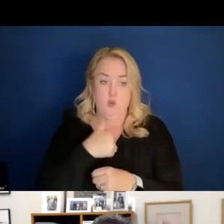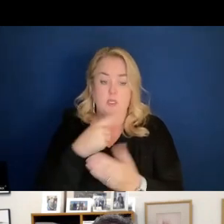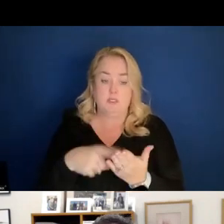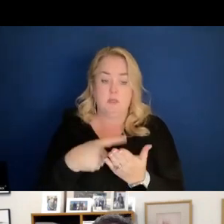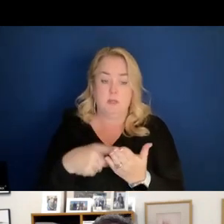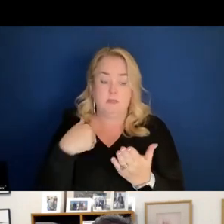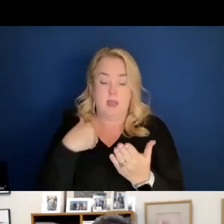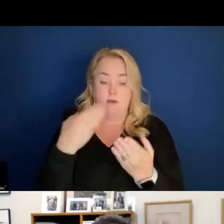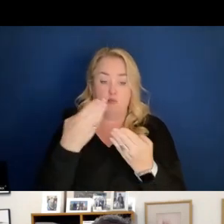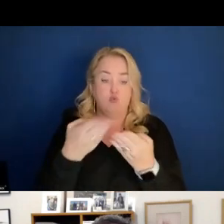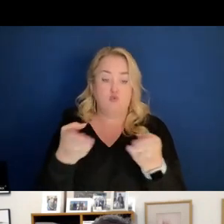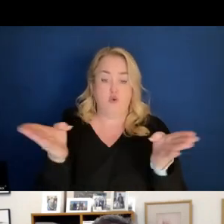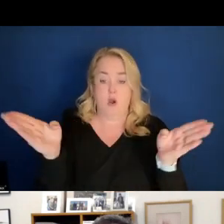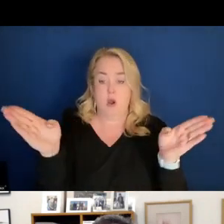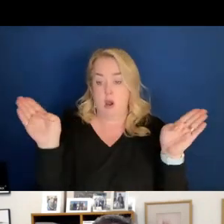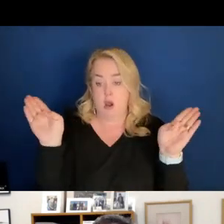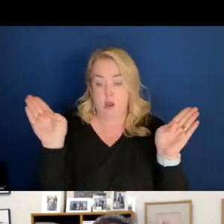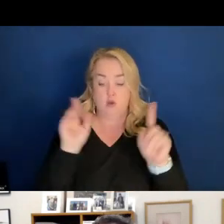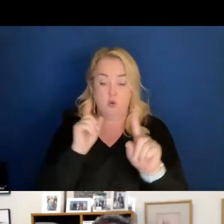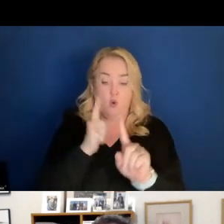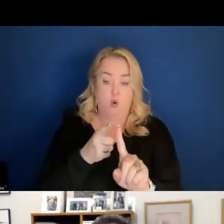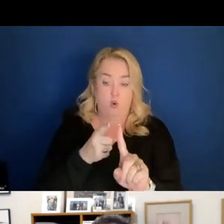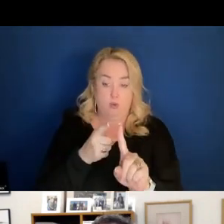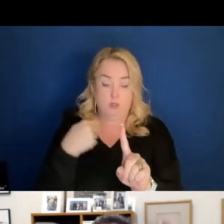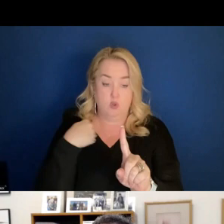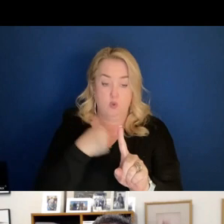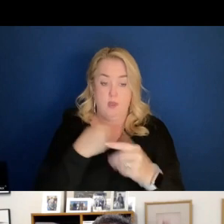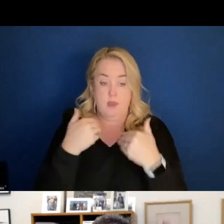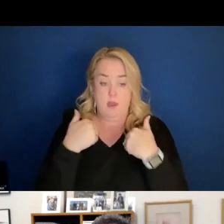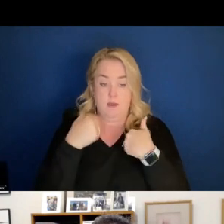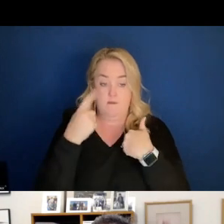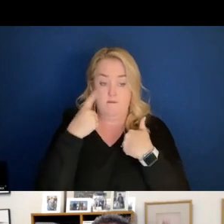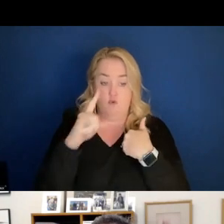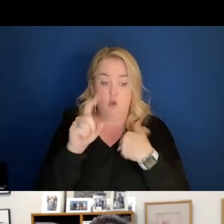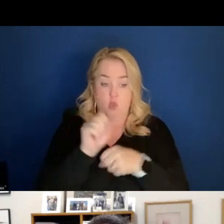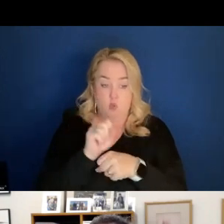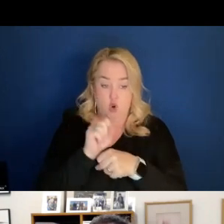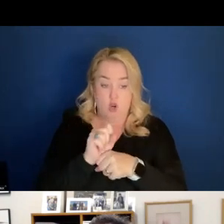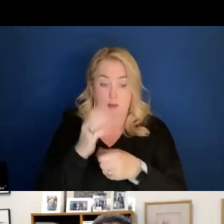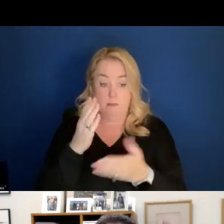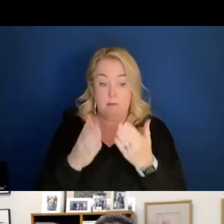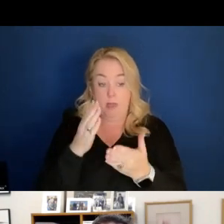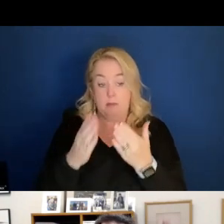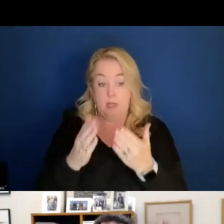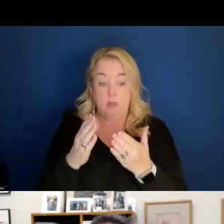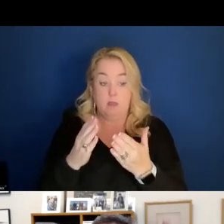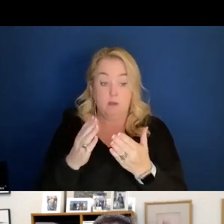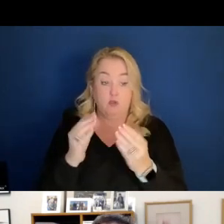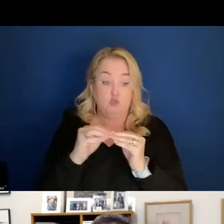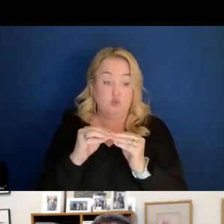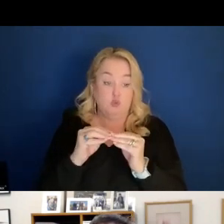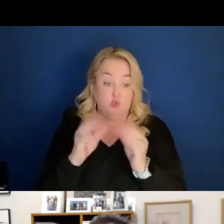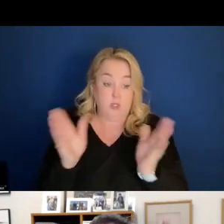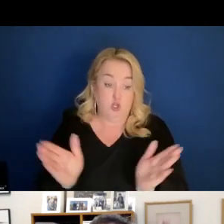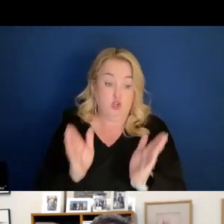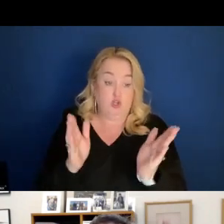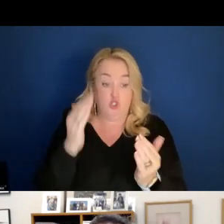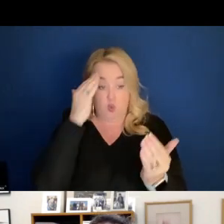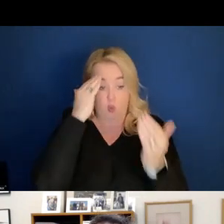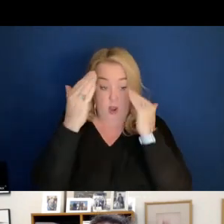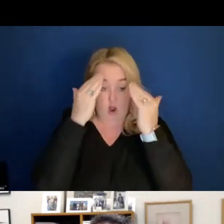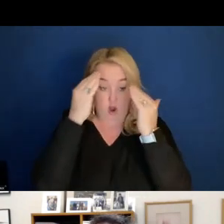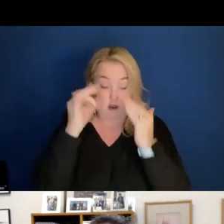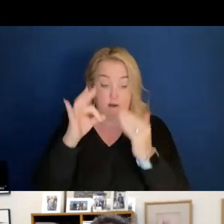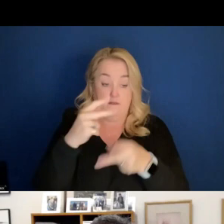broad goals that we have for our work. So a broad goal might be to raise awareness of our